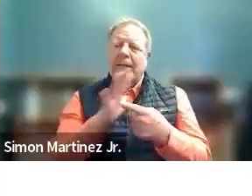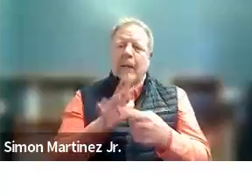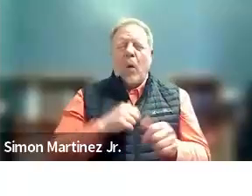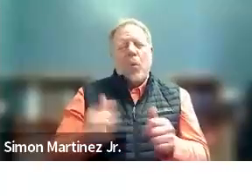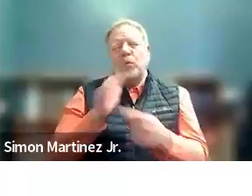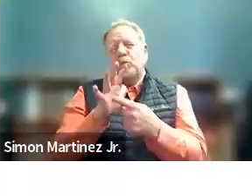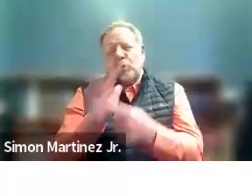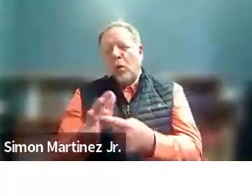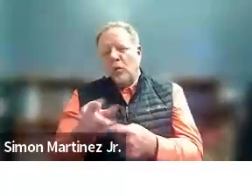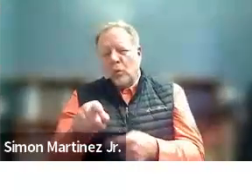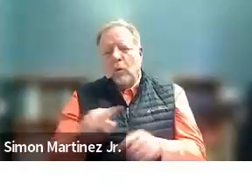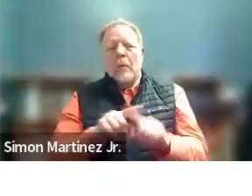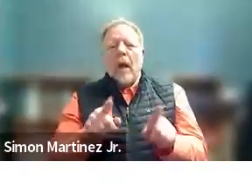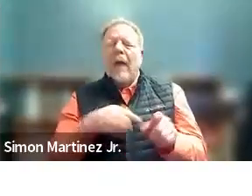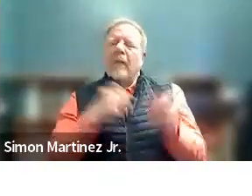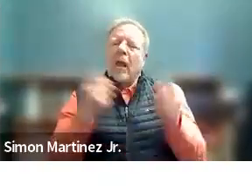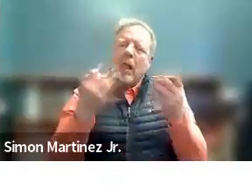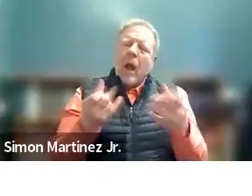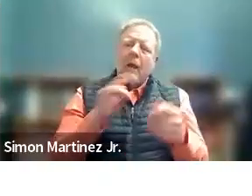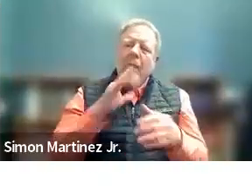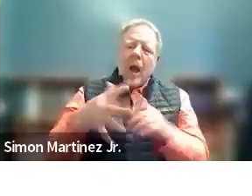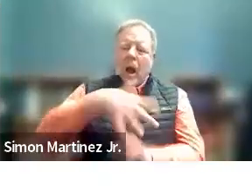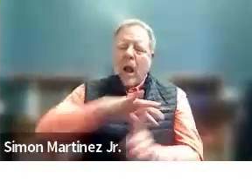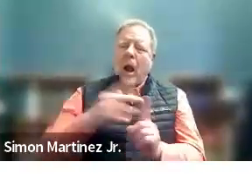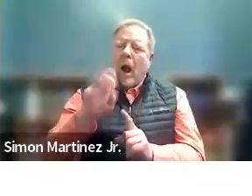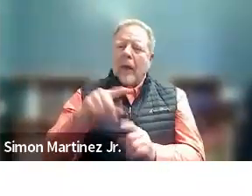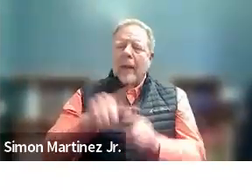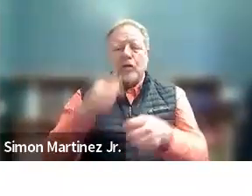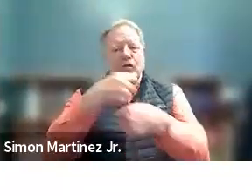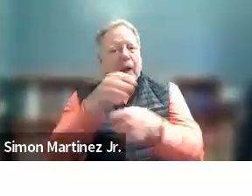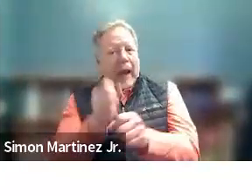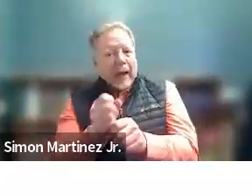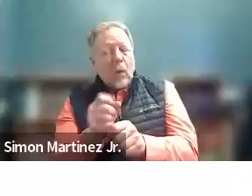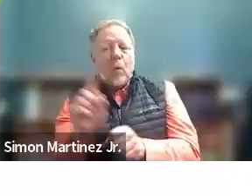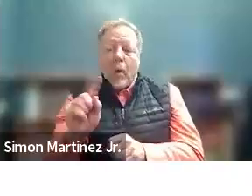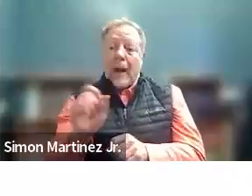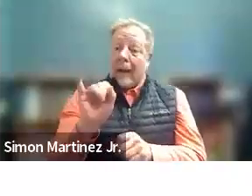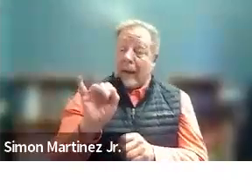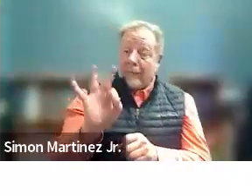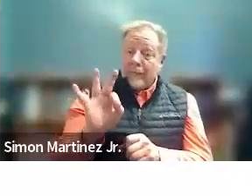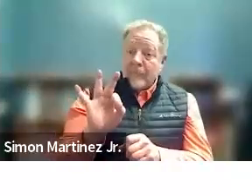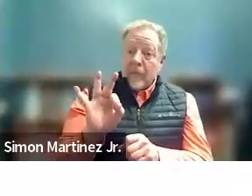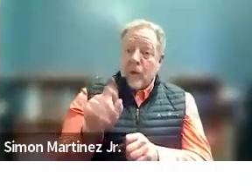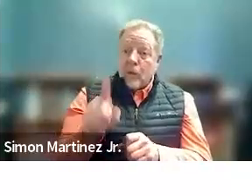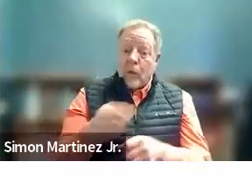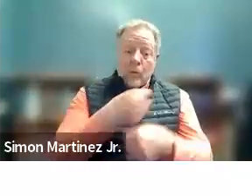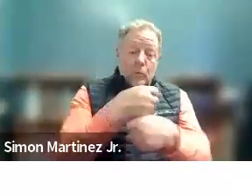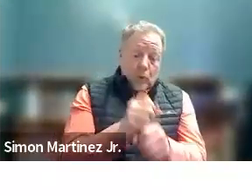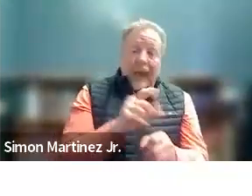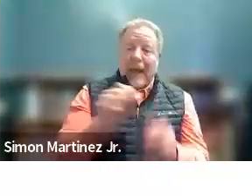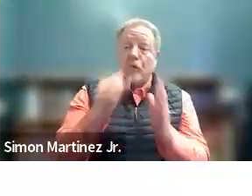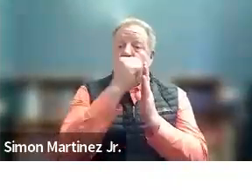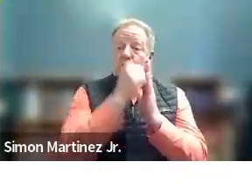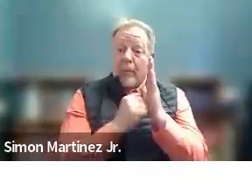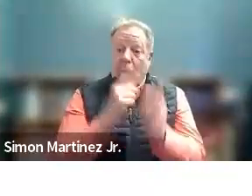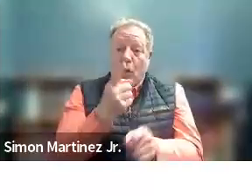won't show you. There's a lot of content that's created where if you produce it and script it correctly,